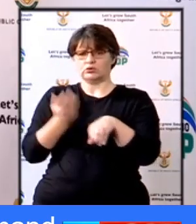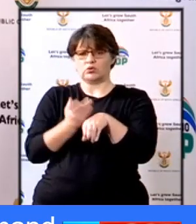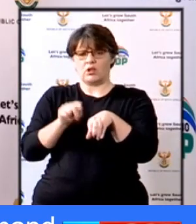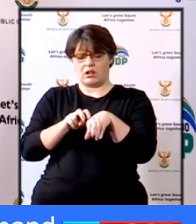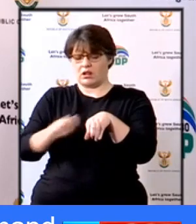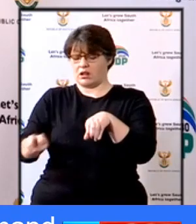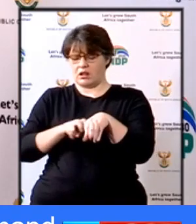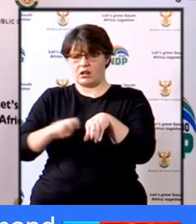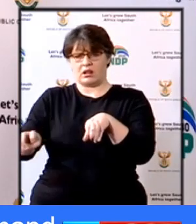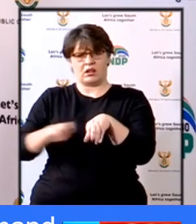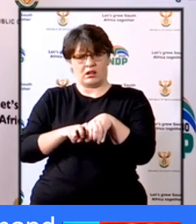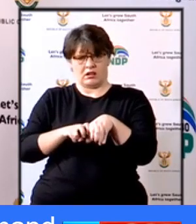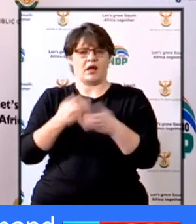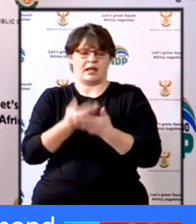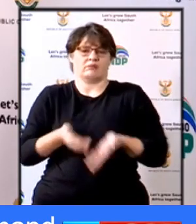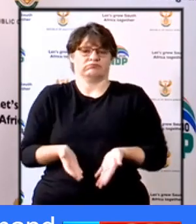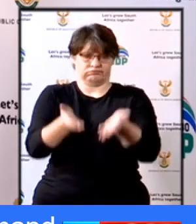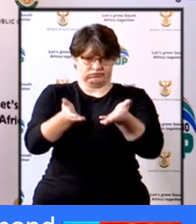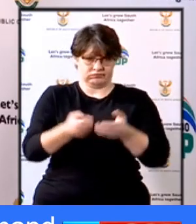every day.